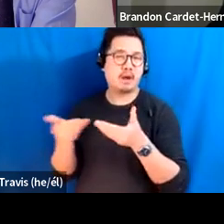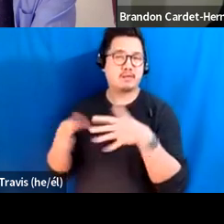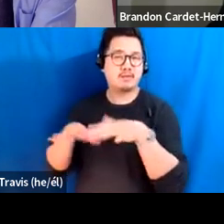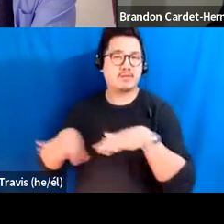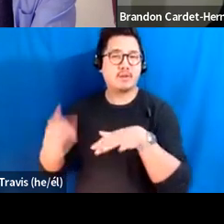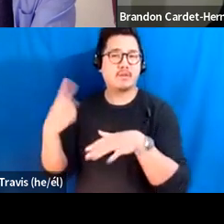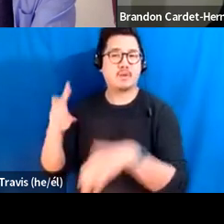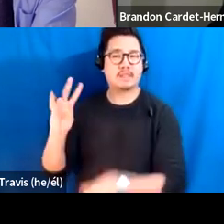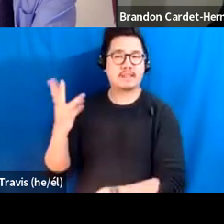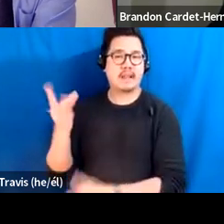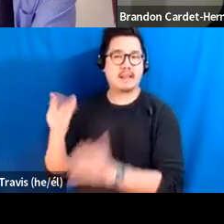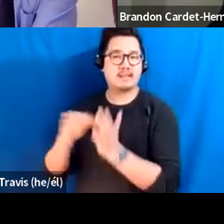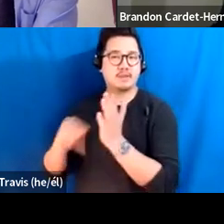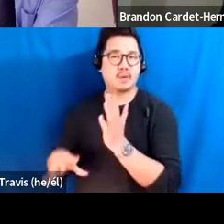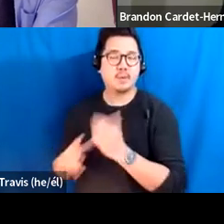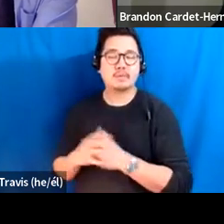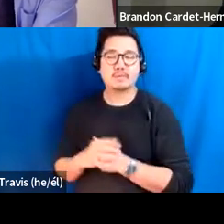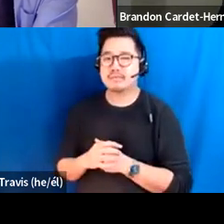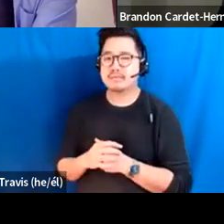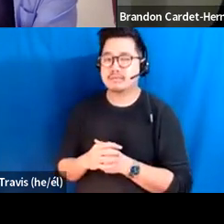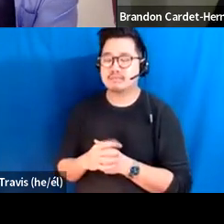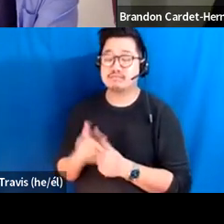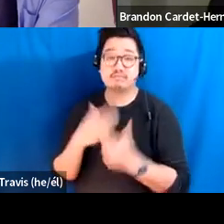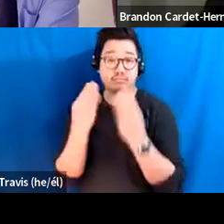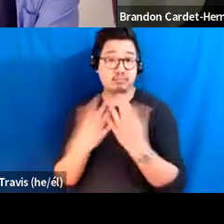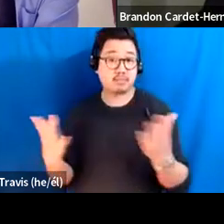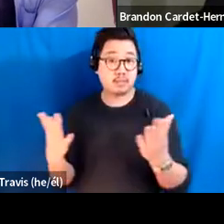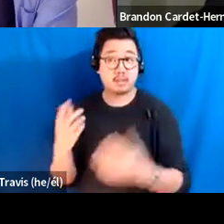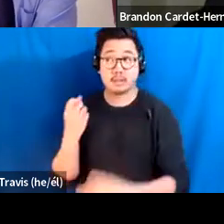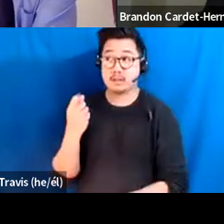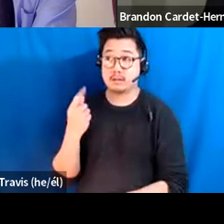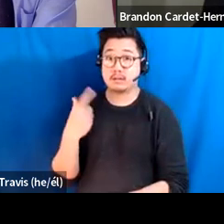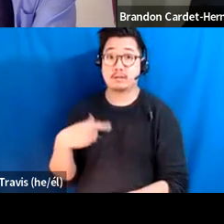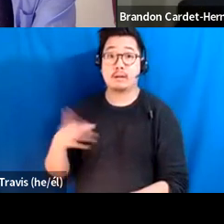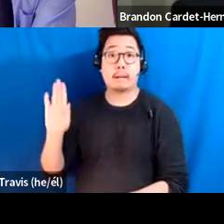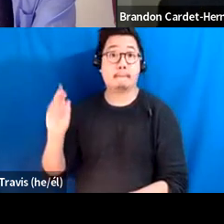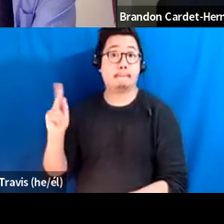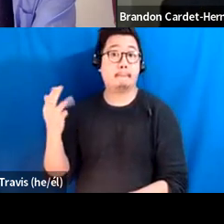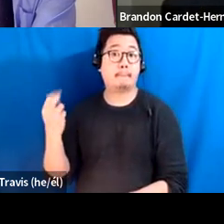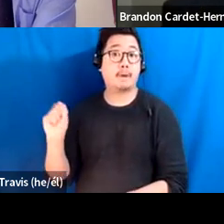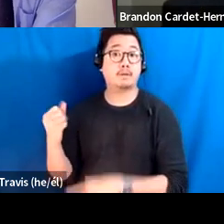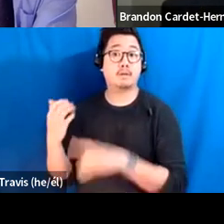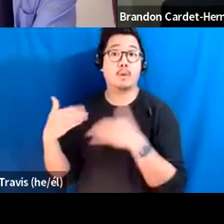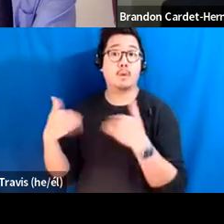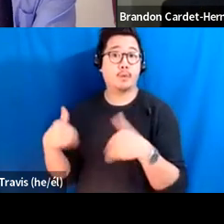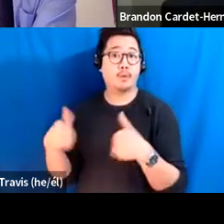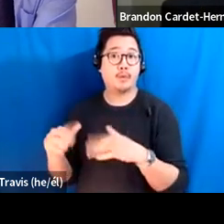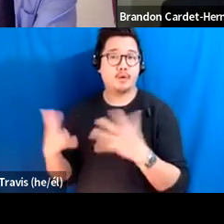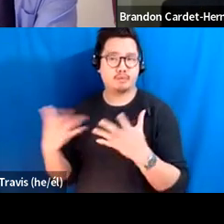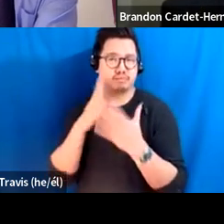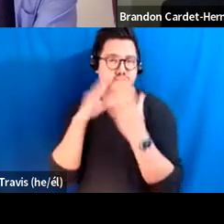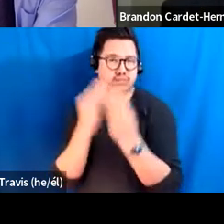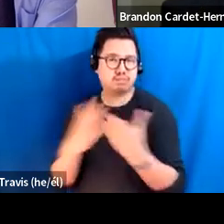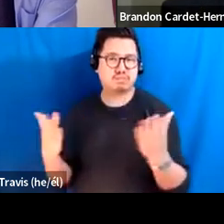the seven and eight greatest because i'm gonna tell you something the biggest thing about the perk right now and i will say it